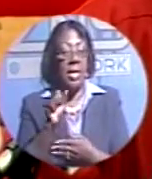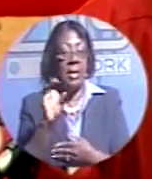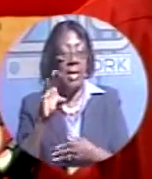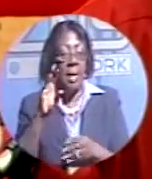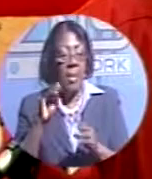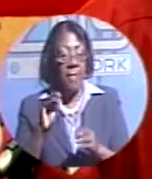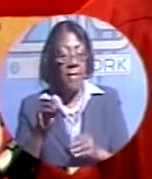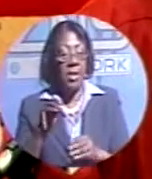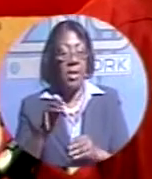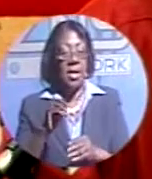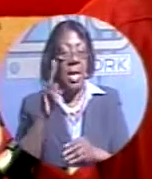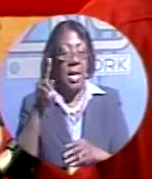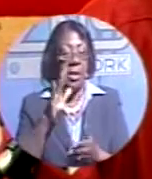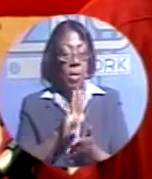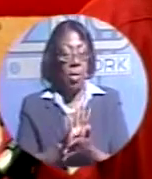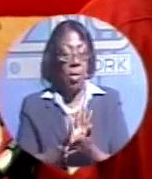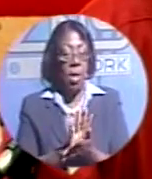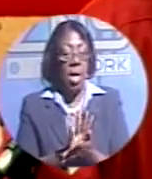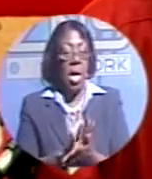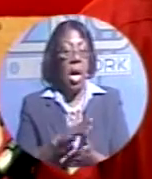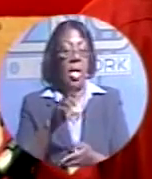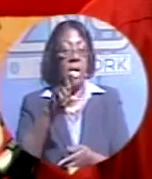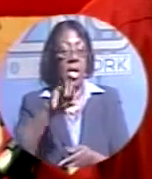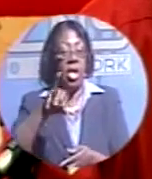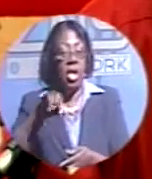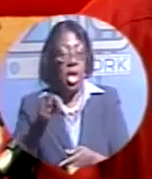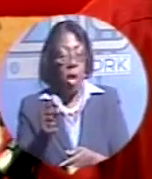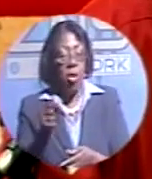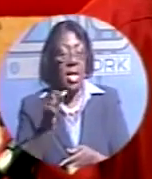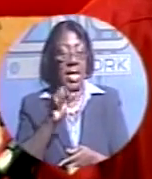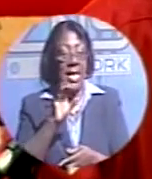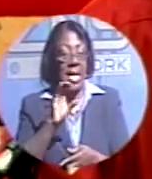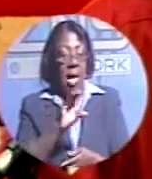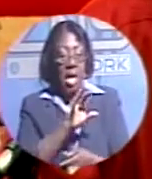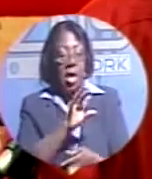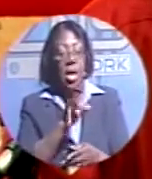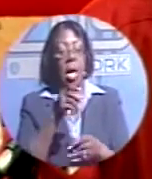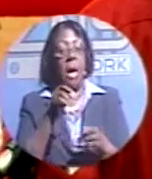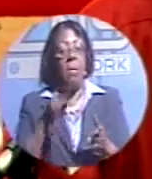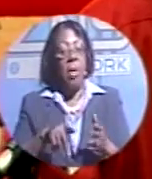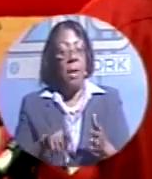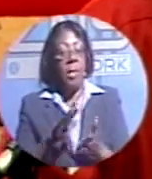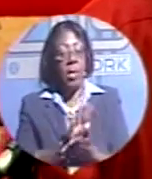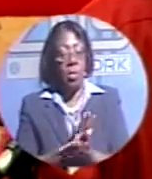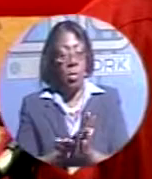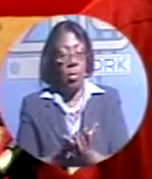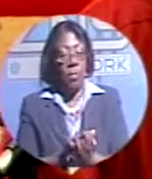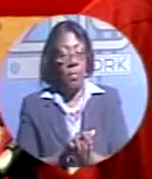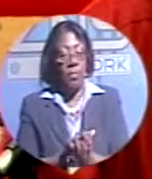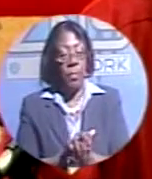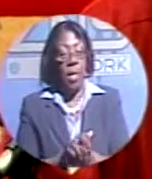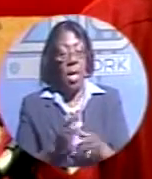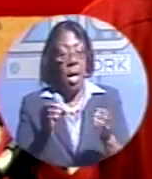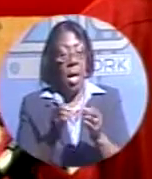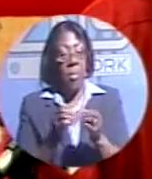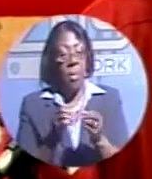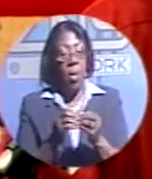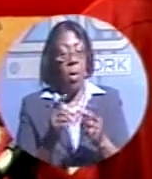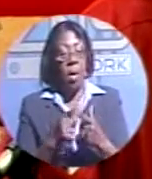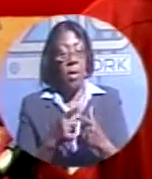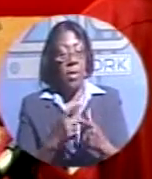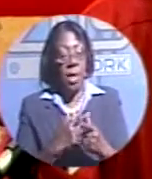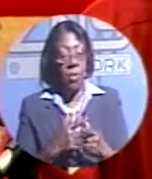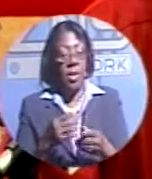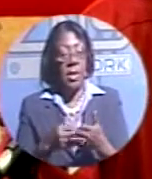Anatole Rogers High School, and the Gerald Cash Primary School combined, and more than was spent on